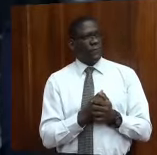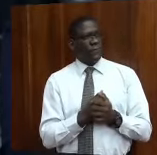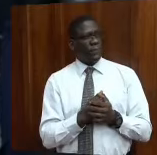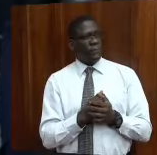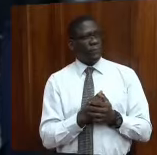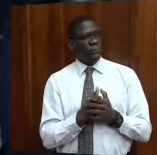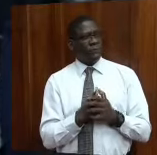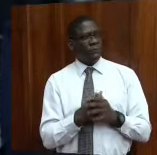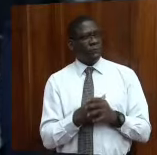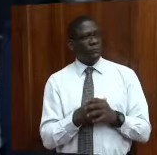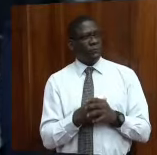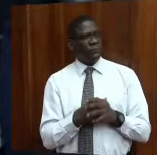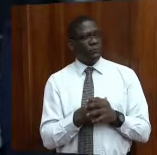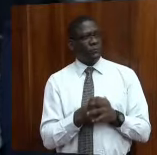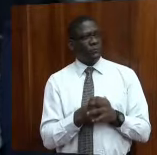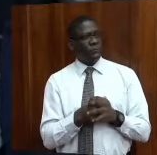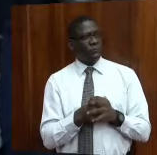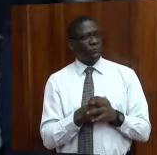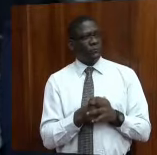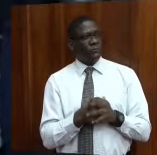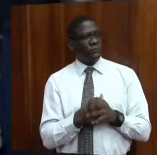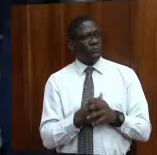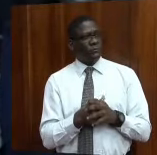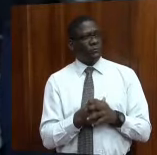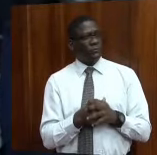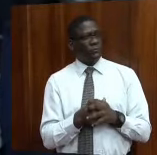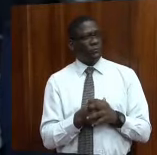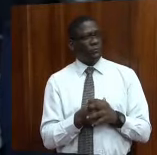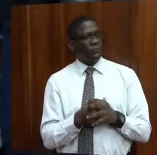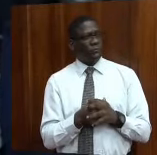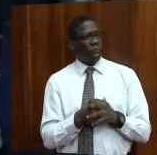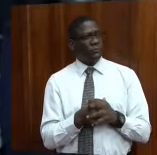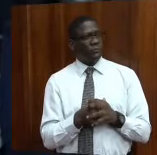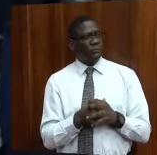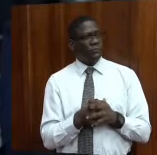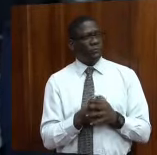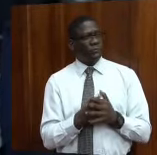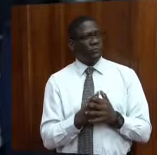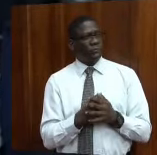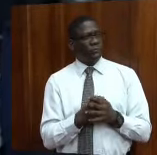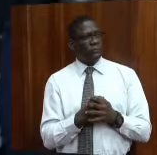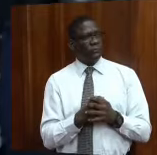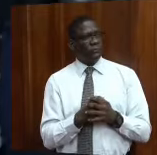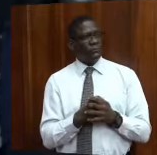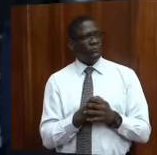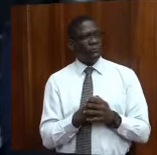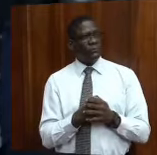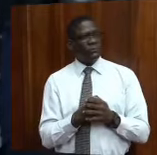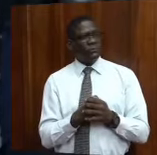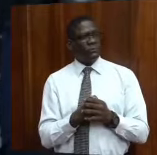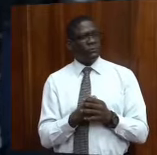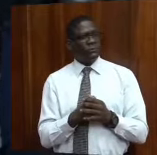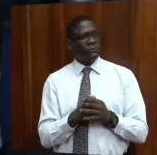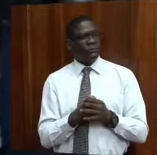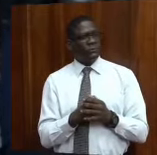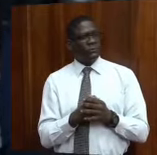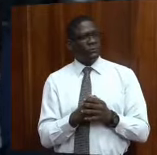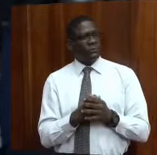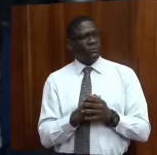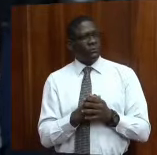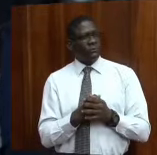Mr. Speaker, my government will attempt to address this untenable situation, and as a result, during this fiscal